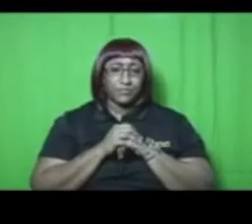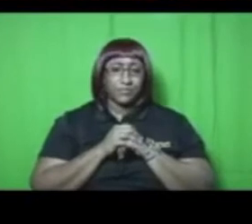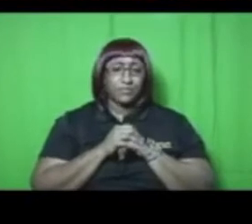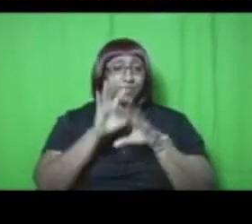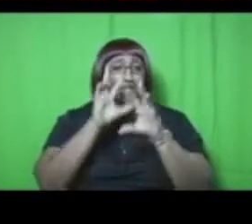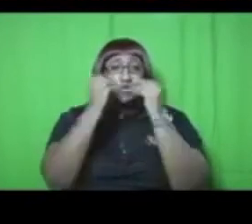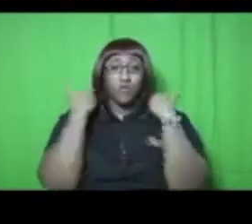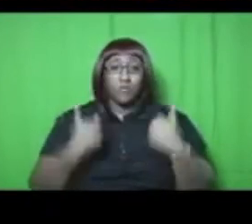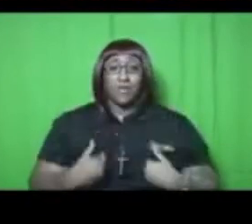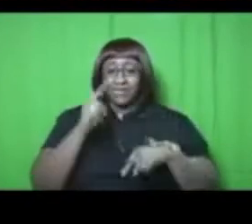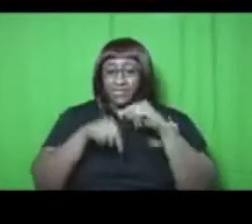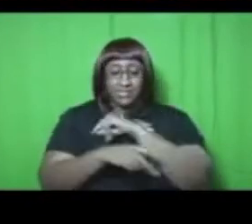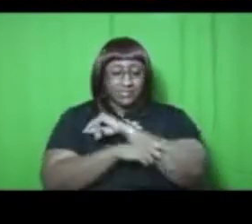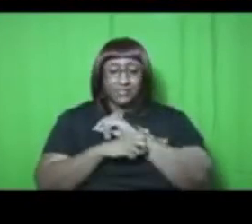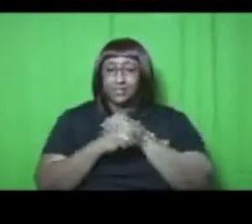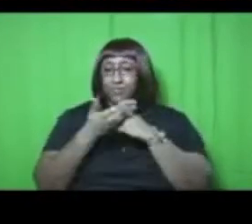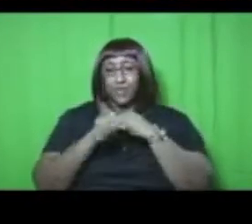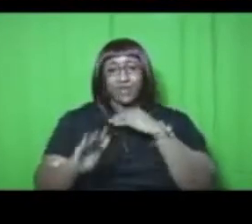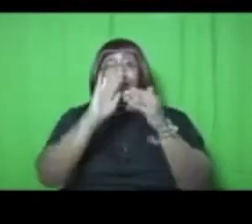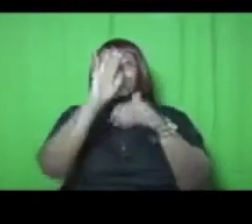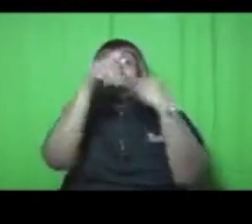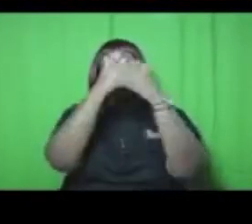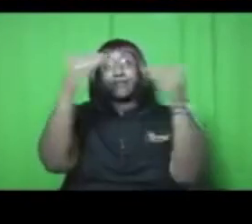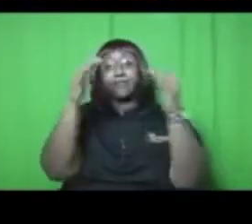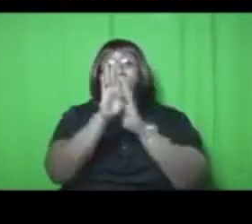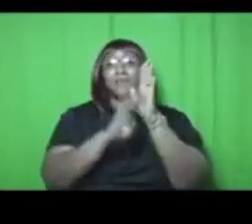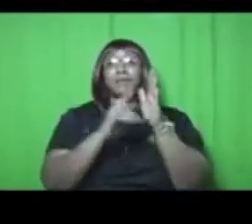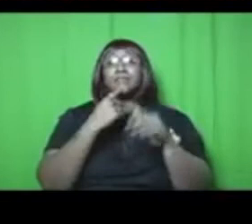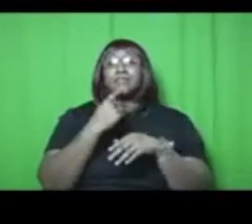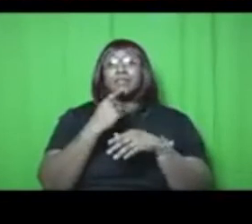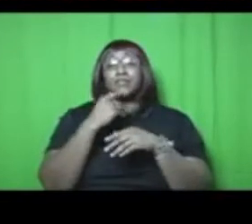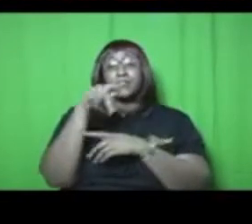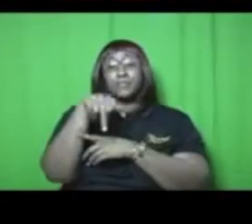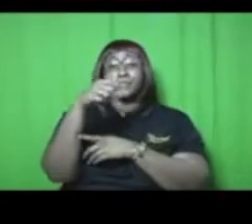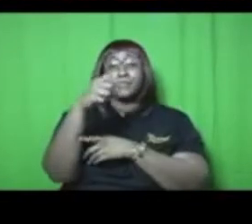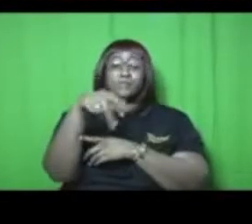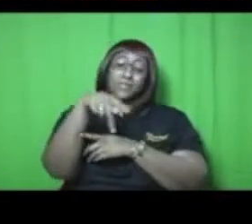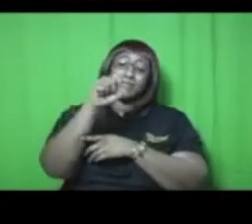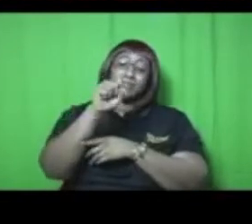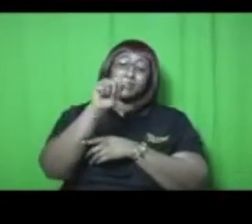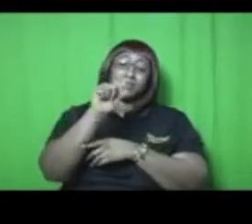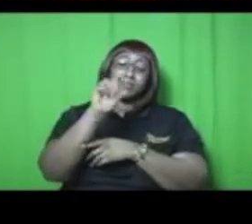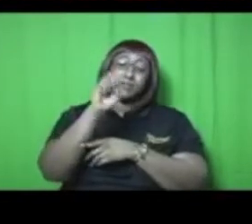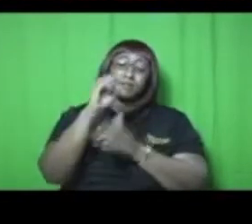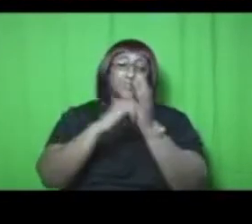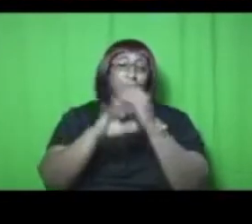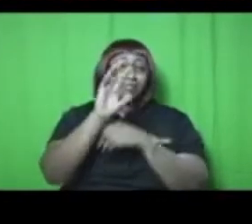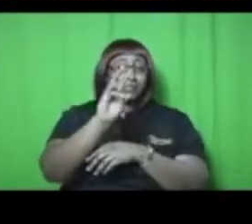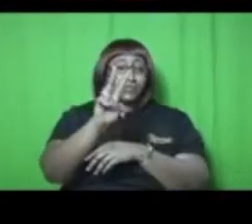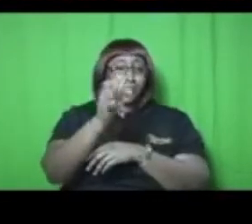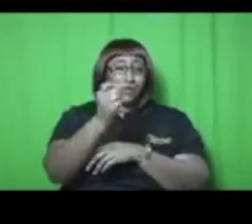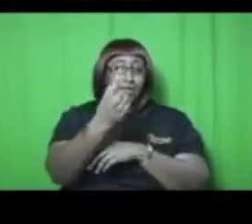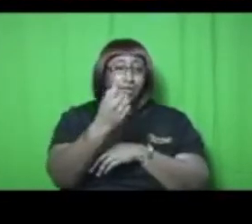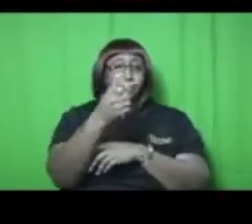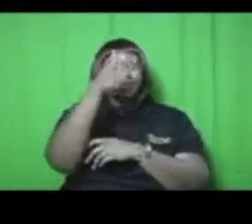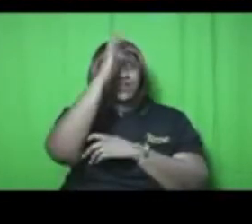And nobody can take it away. And heaven, you know, the Bible says in Psalm 62 and 11, it said, God said it once, but I